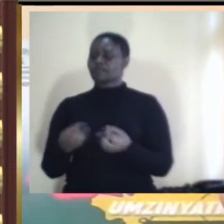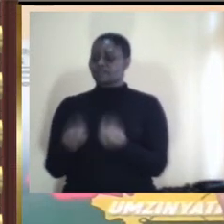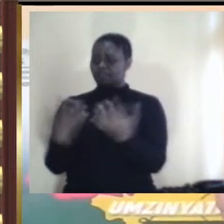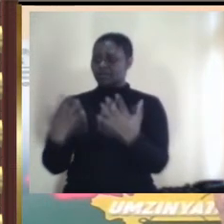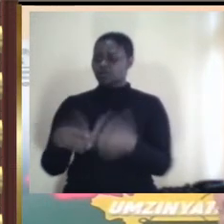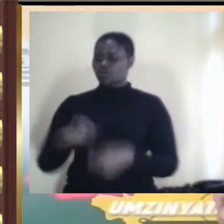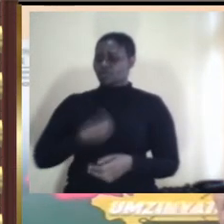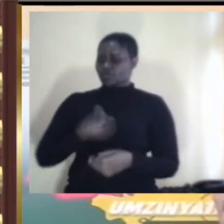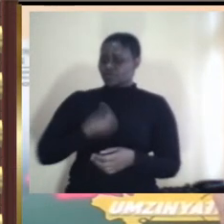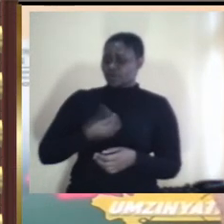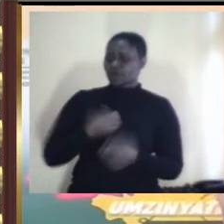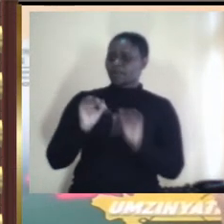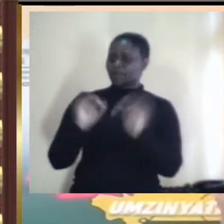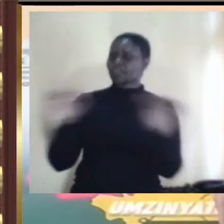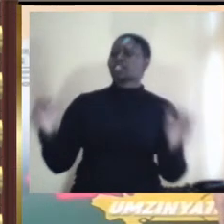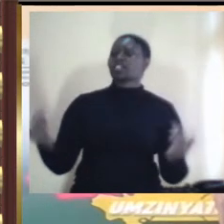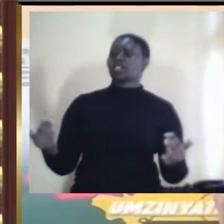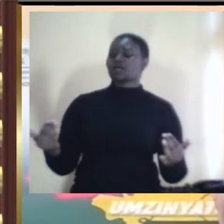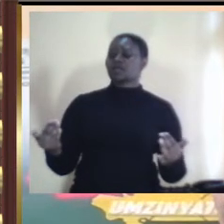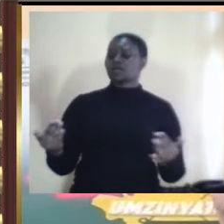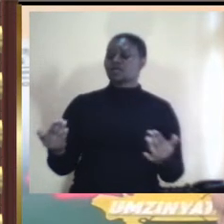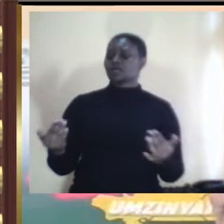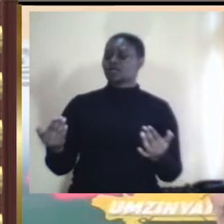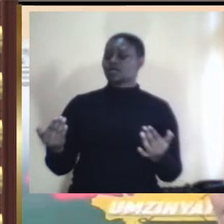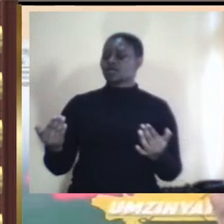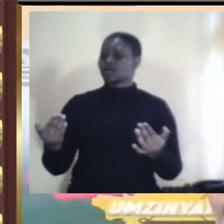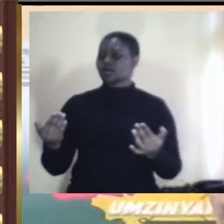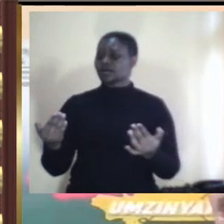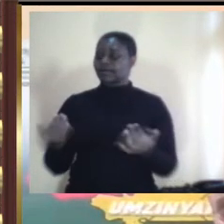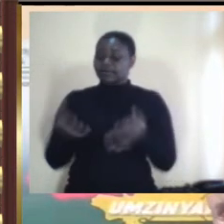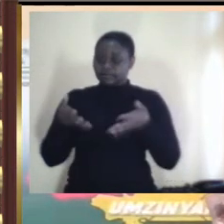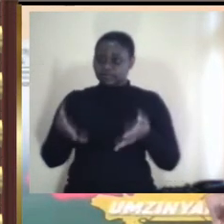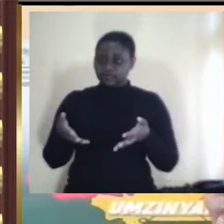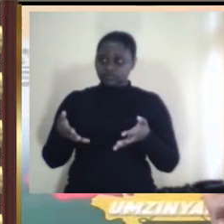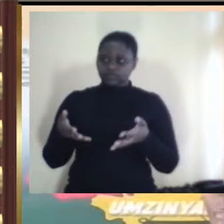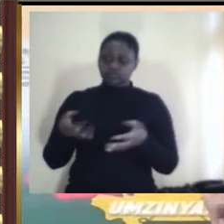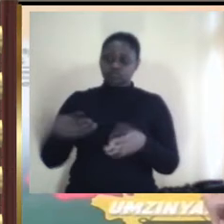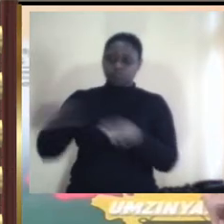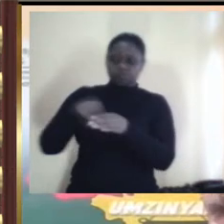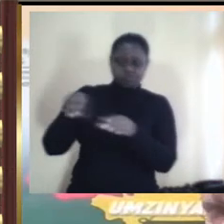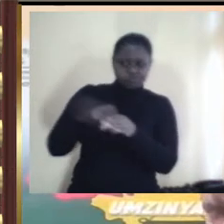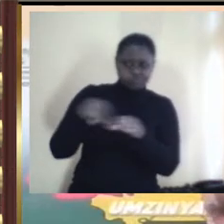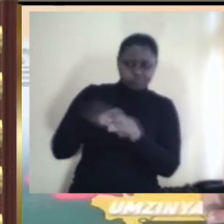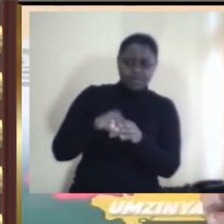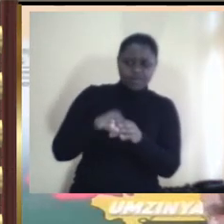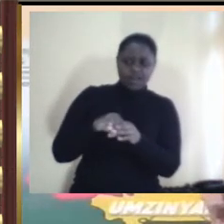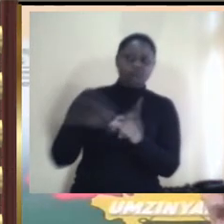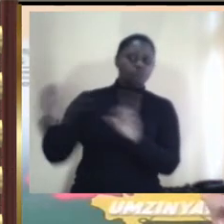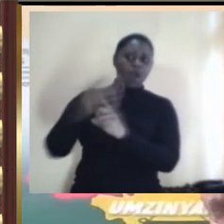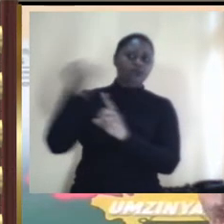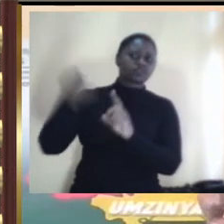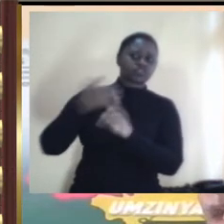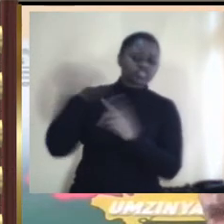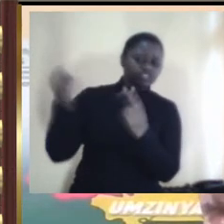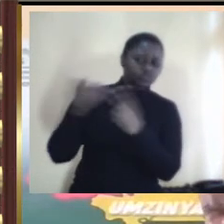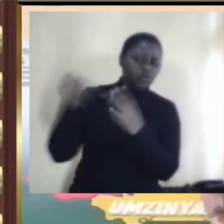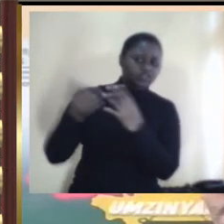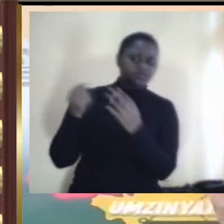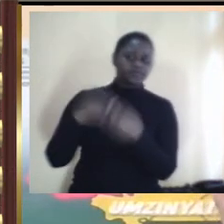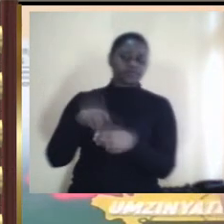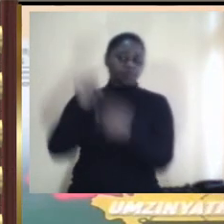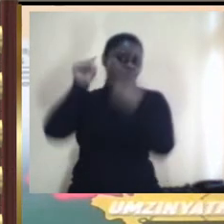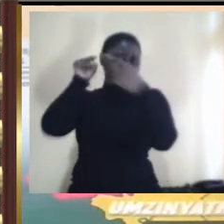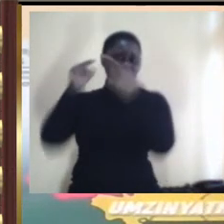the field of remote sensing, precision mapping and drone imagery